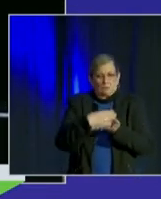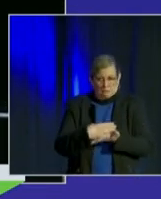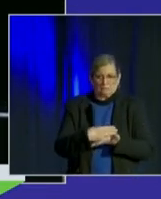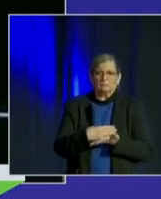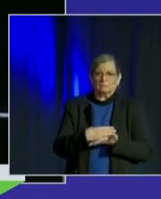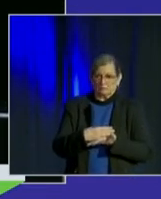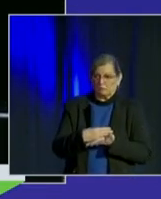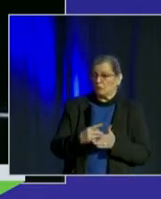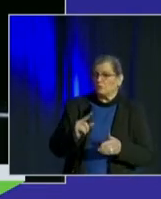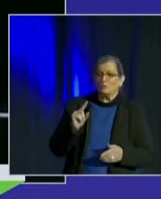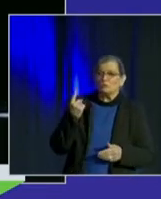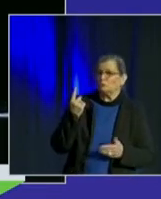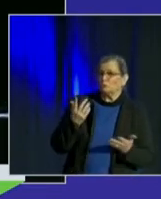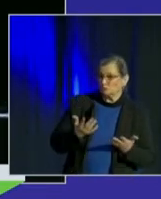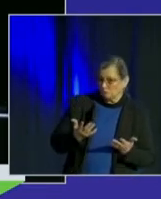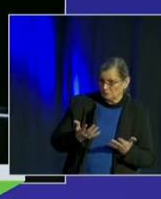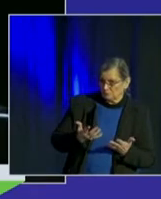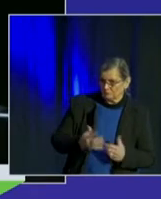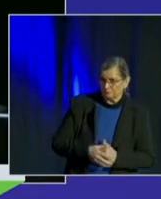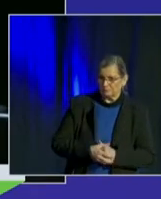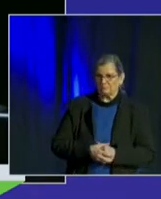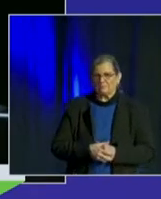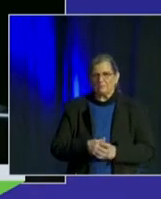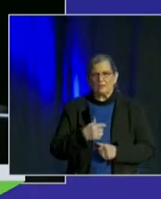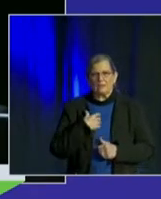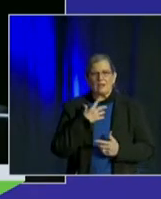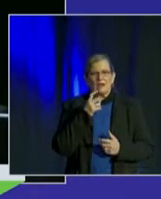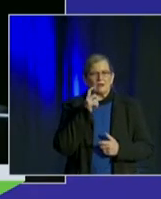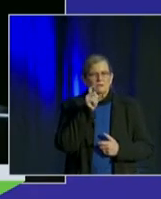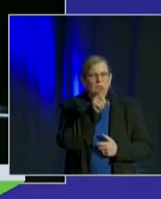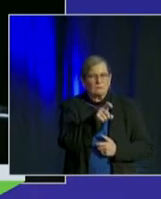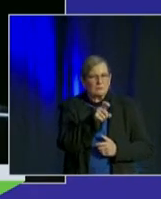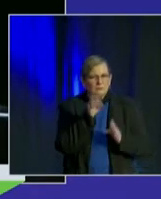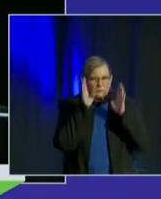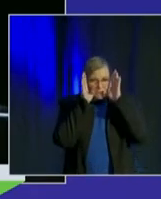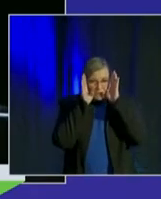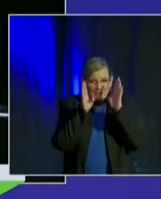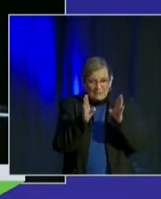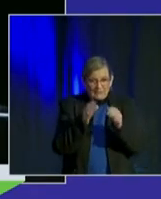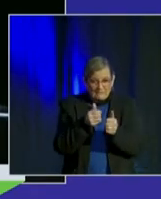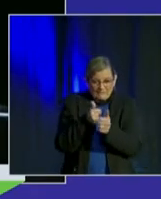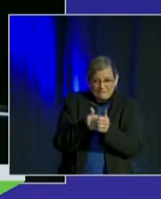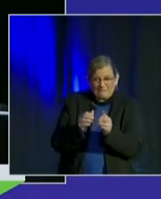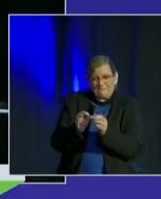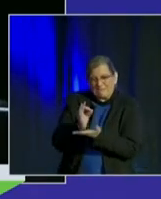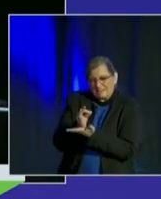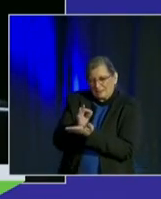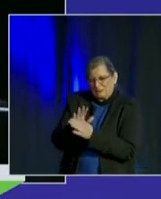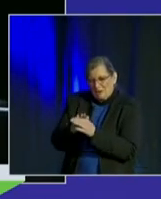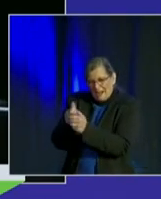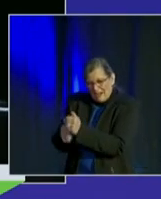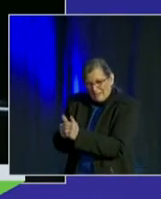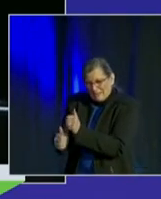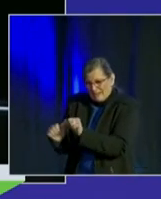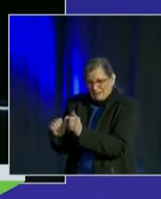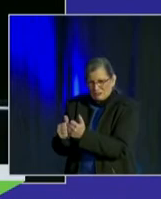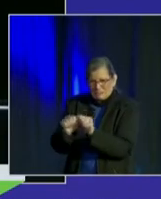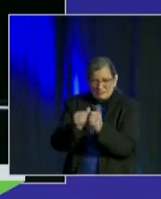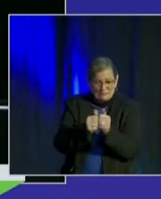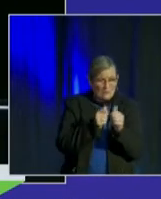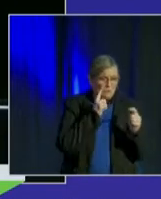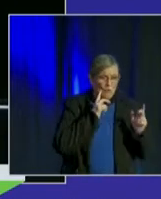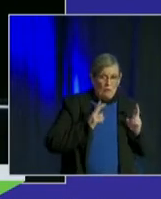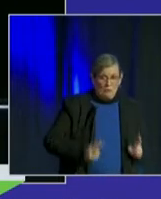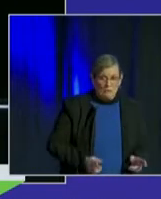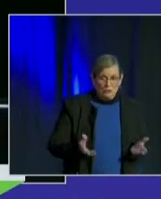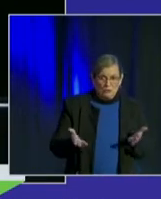First, I'll ask you to focus on the fact that nearly every agency in the Health and Human Services cluster provides service to